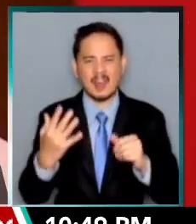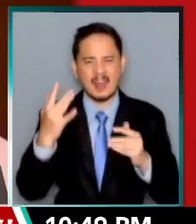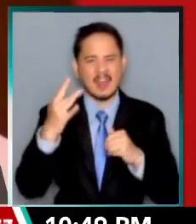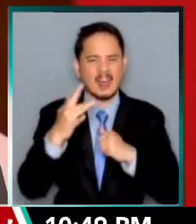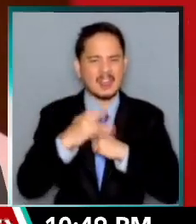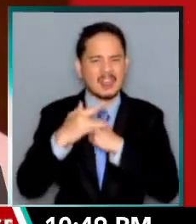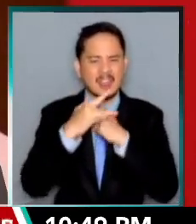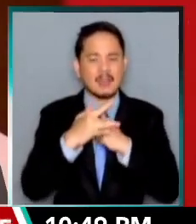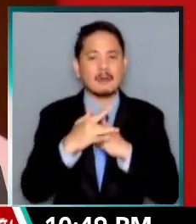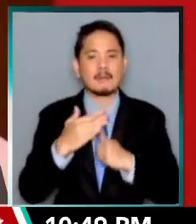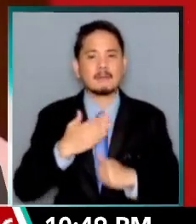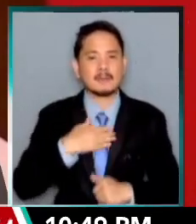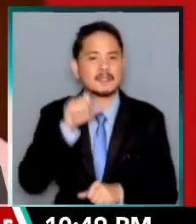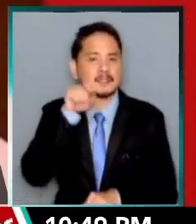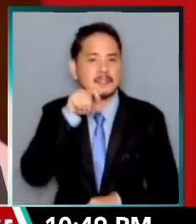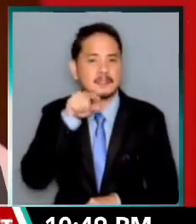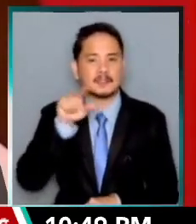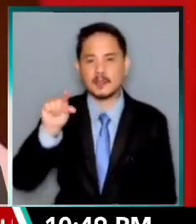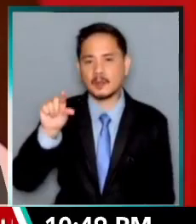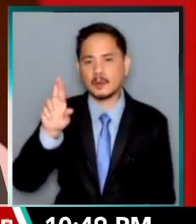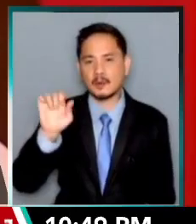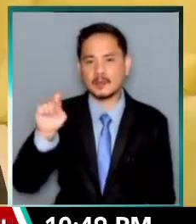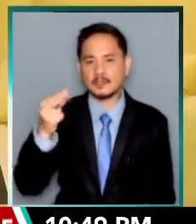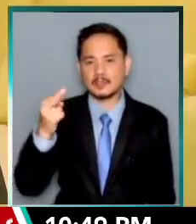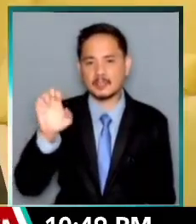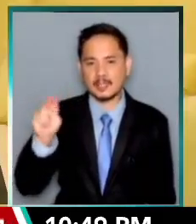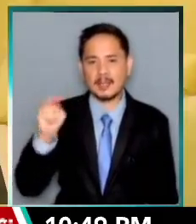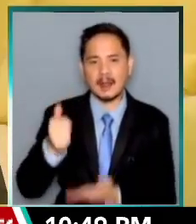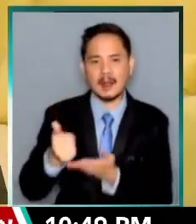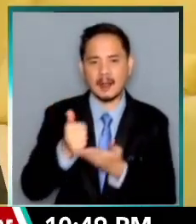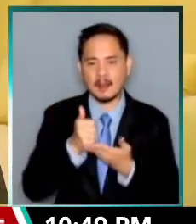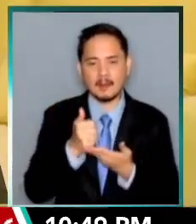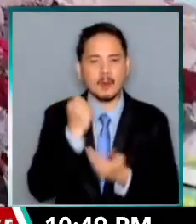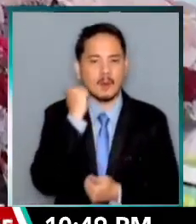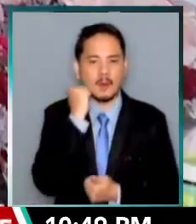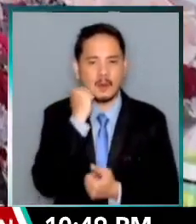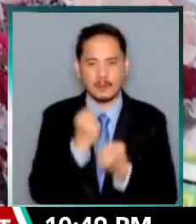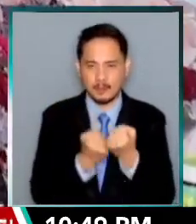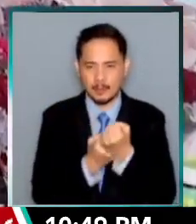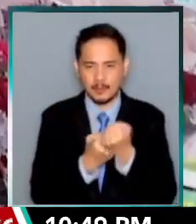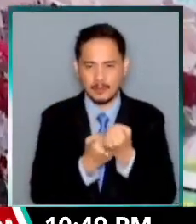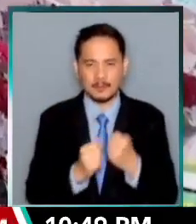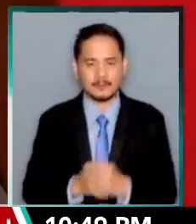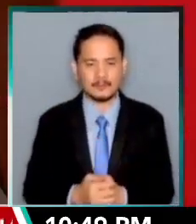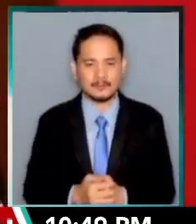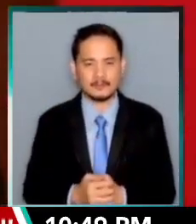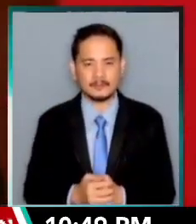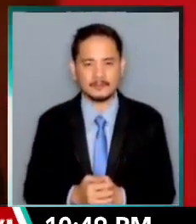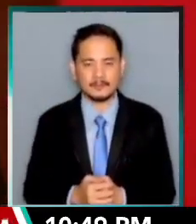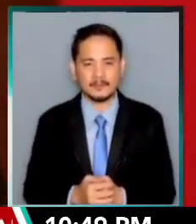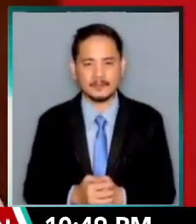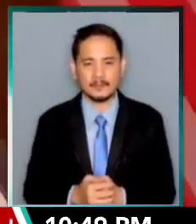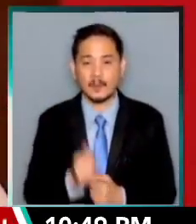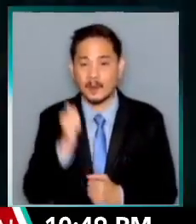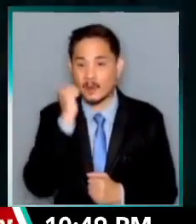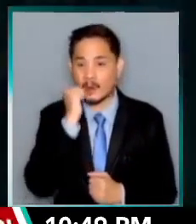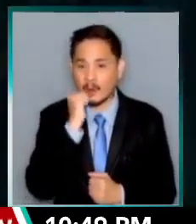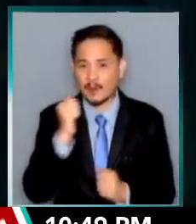Gretchen. She never left my side. Kahit papaano raw ay nagkikita at nag-uusap din sila ni